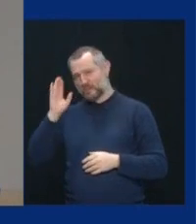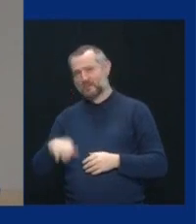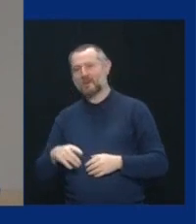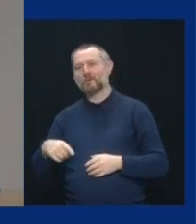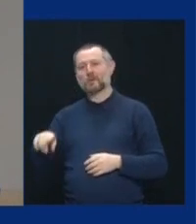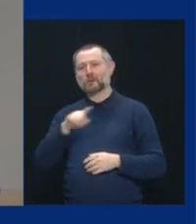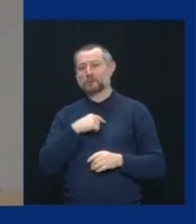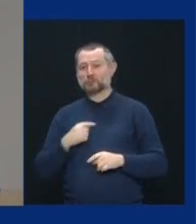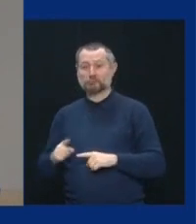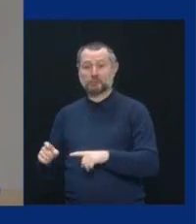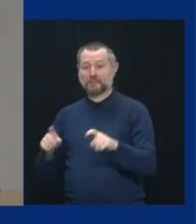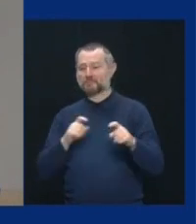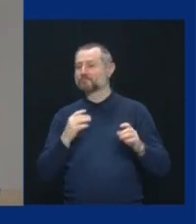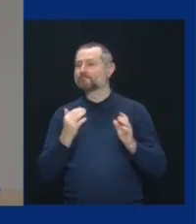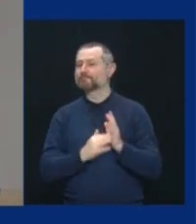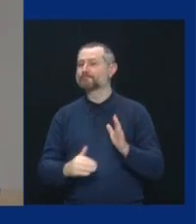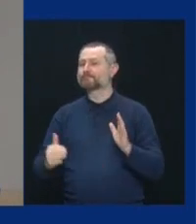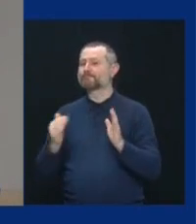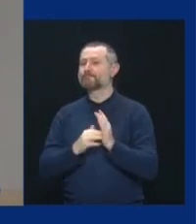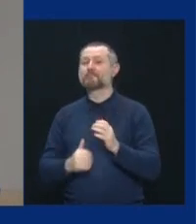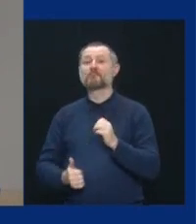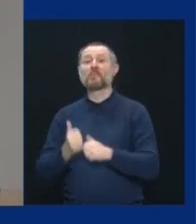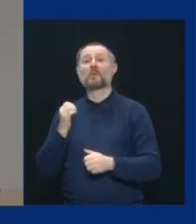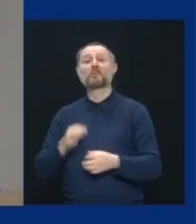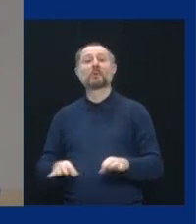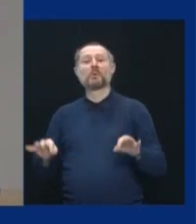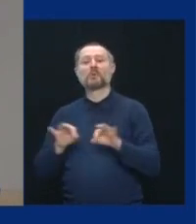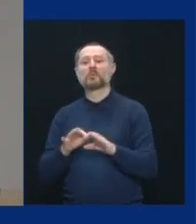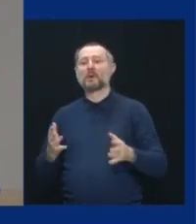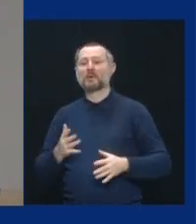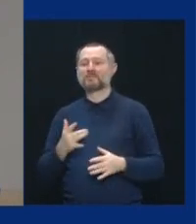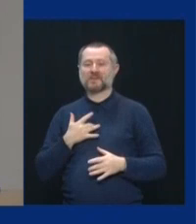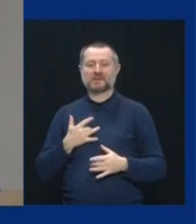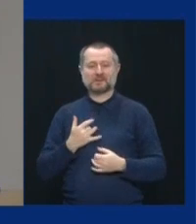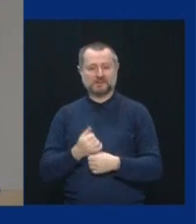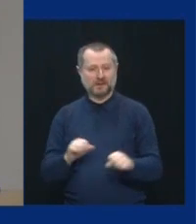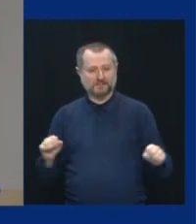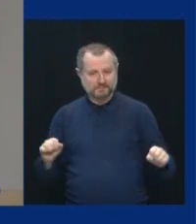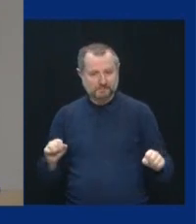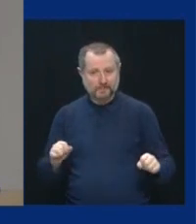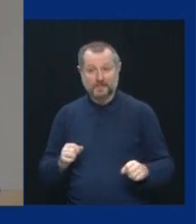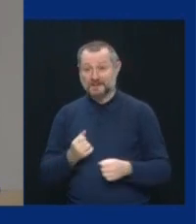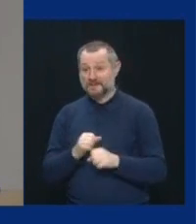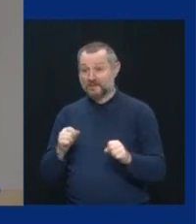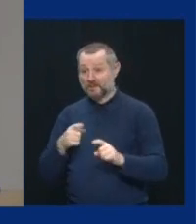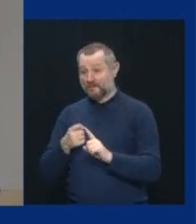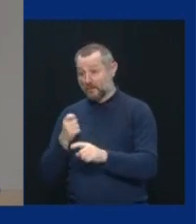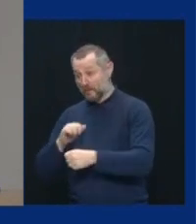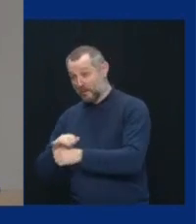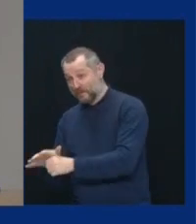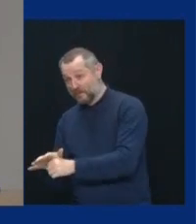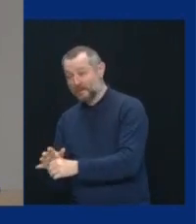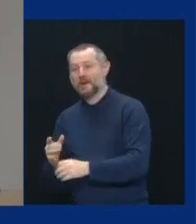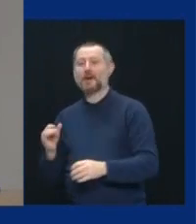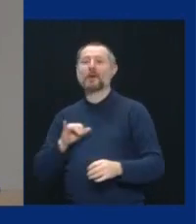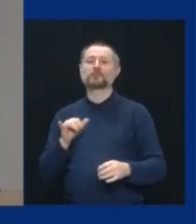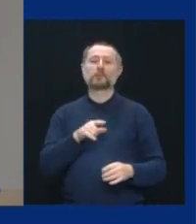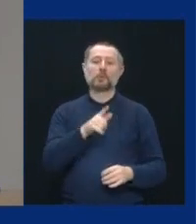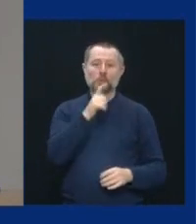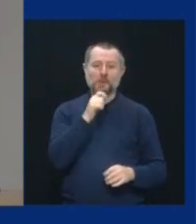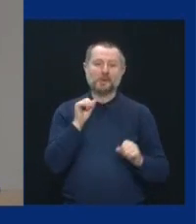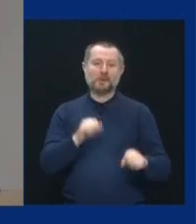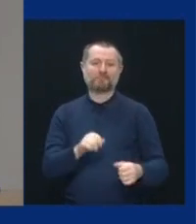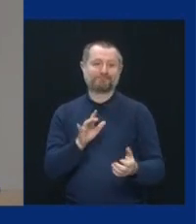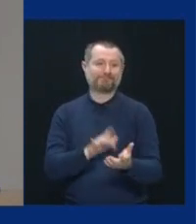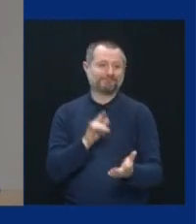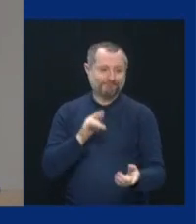after survey that the most important things to them are feeling safe in the system from both COVID and from criminal activity.